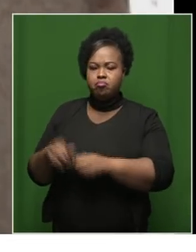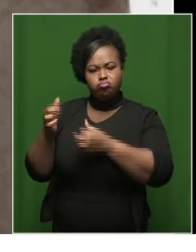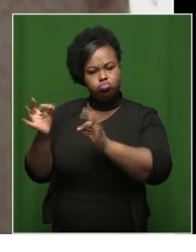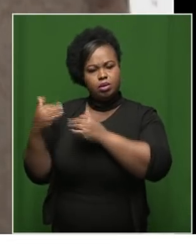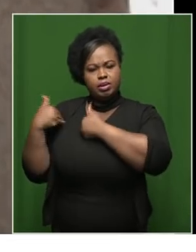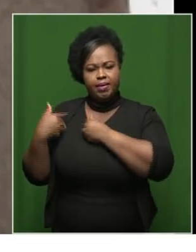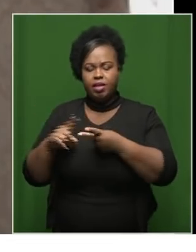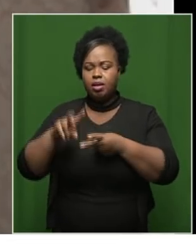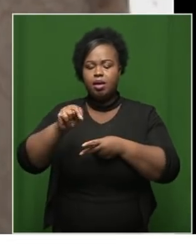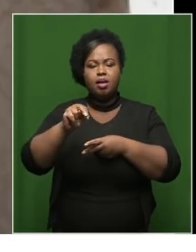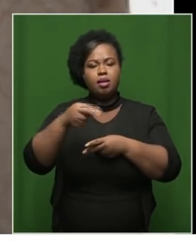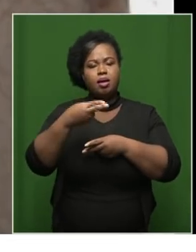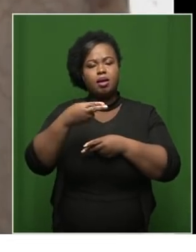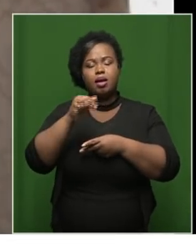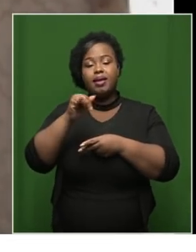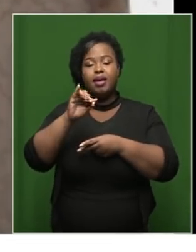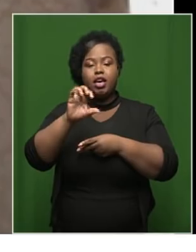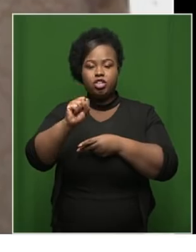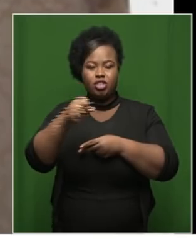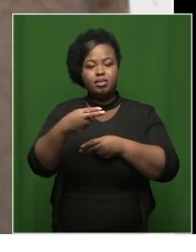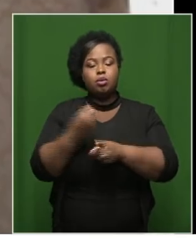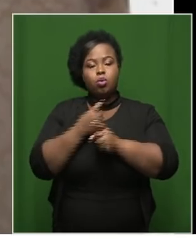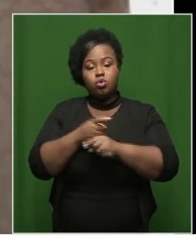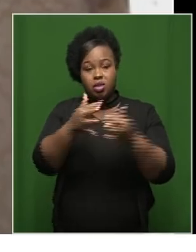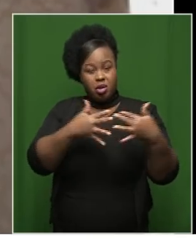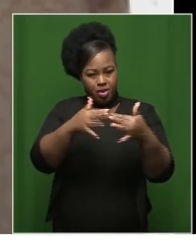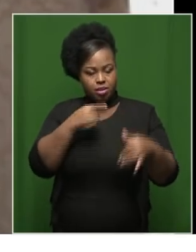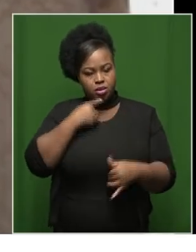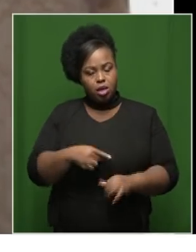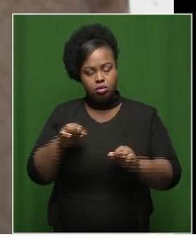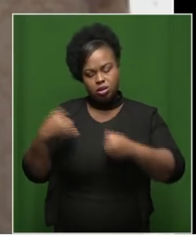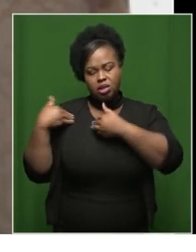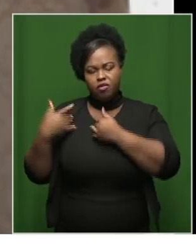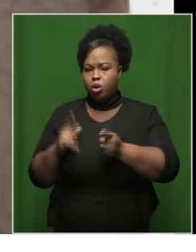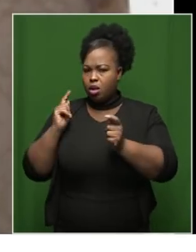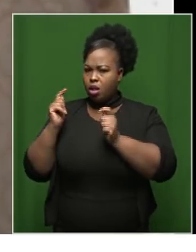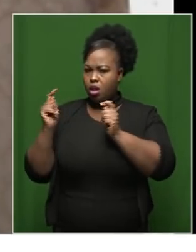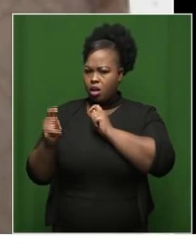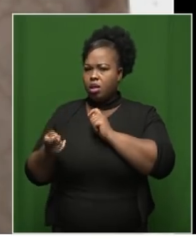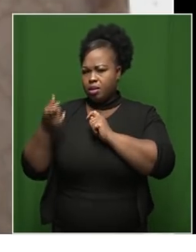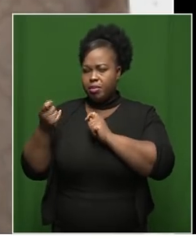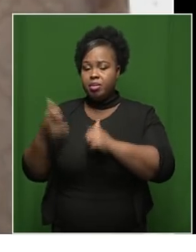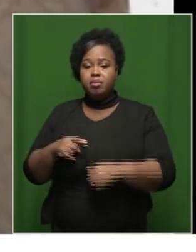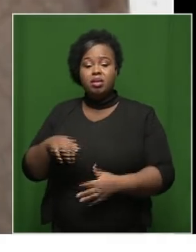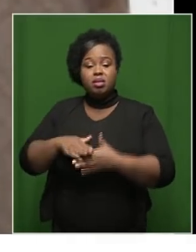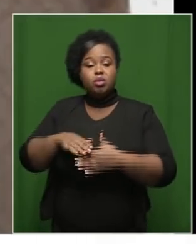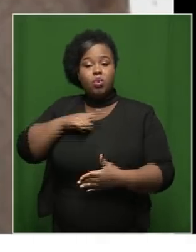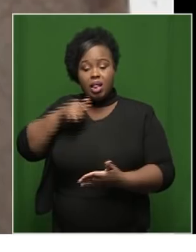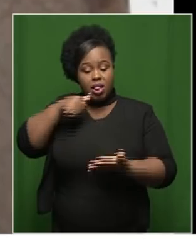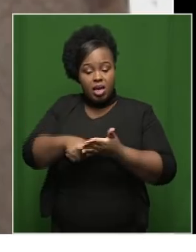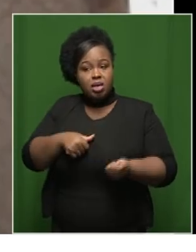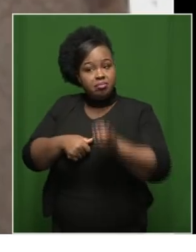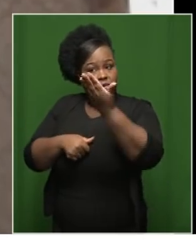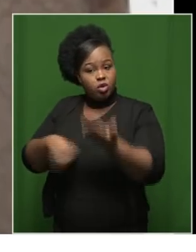that it is going to encourage the use. So the trend is changing. The reason why I wrote the letter to the